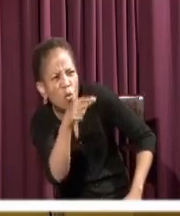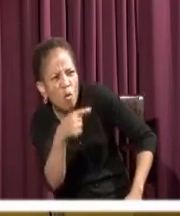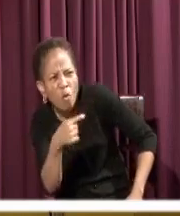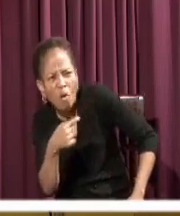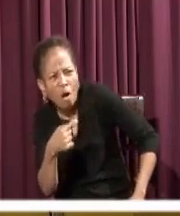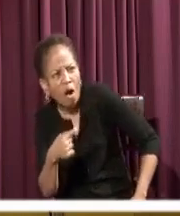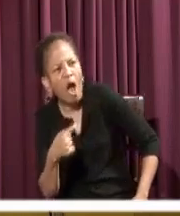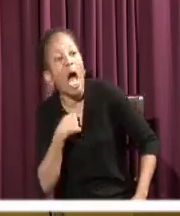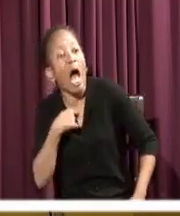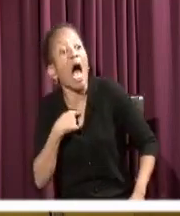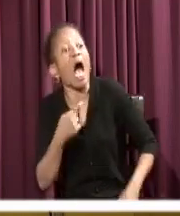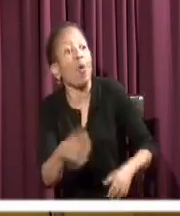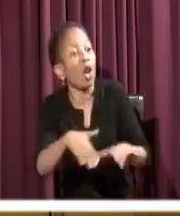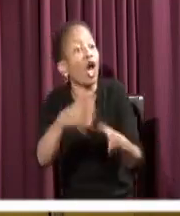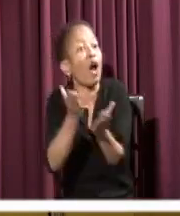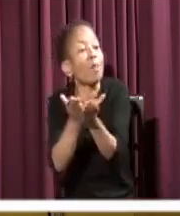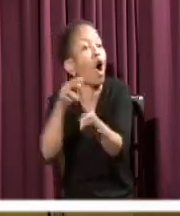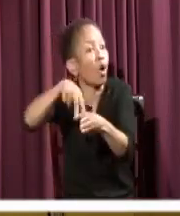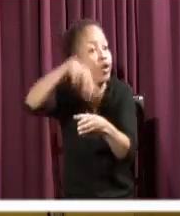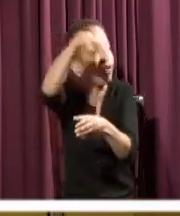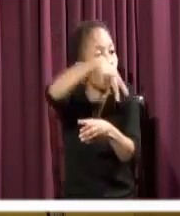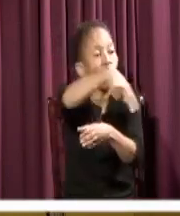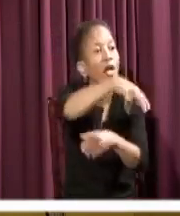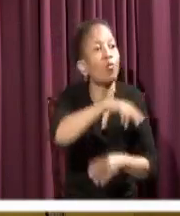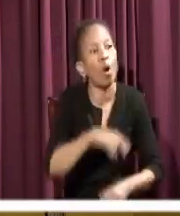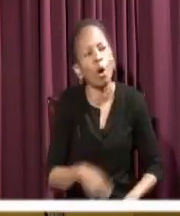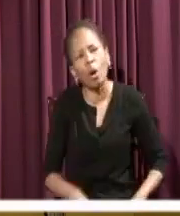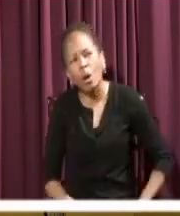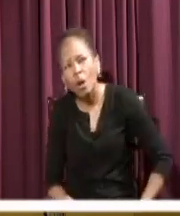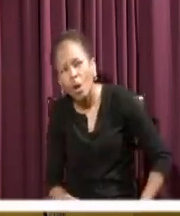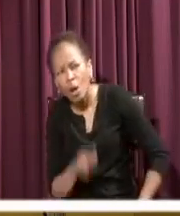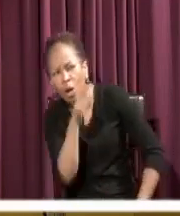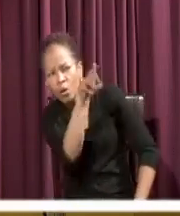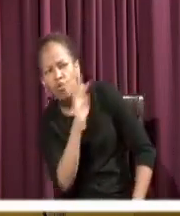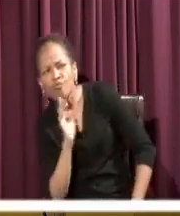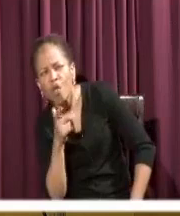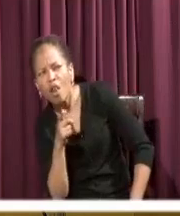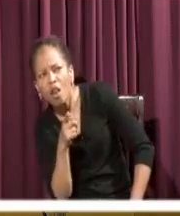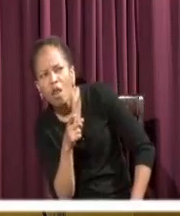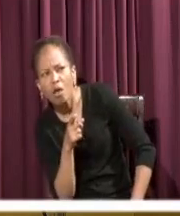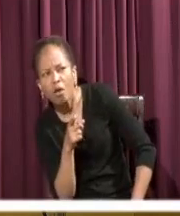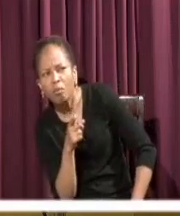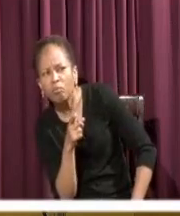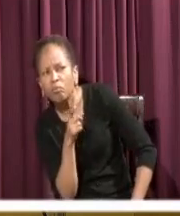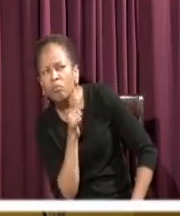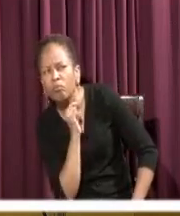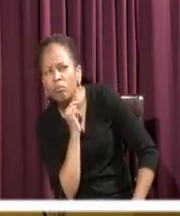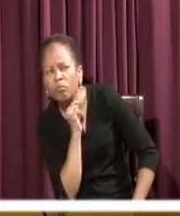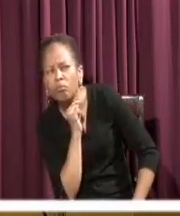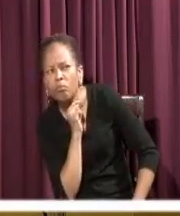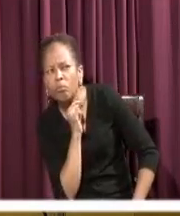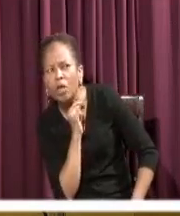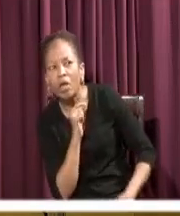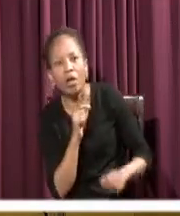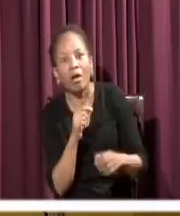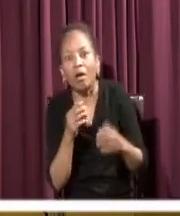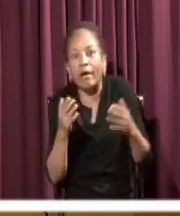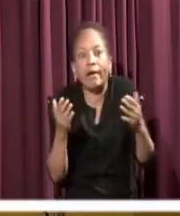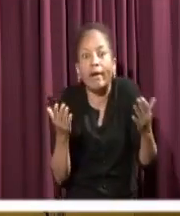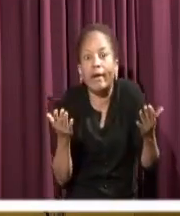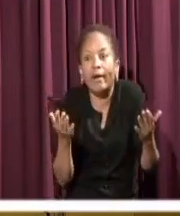foolish reasoning is that? You're not sure if it is him, but you're saying if it is him. So if it is not him and the person tells you to come, what are you going to do next?